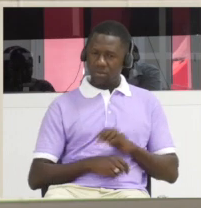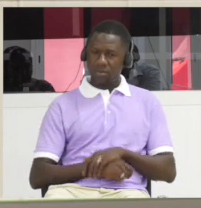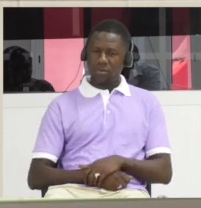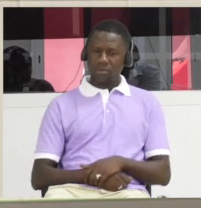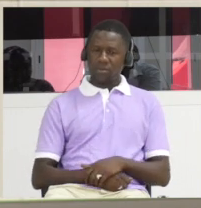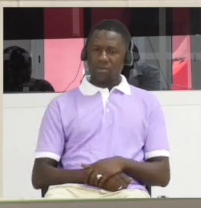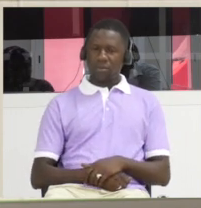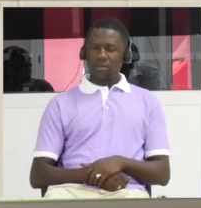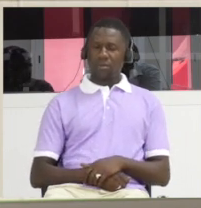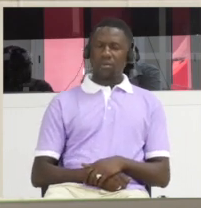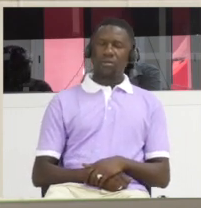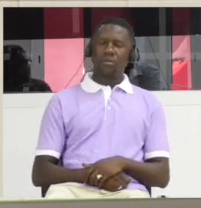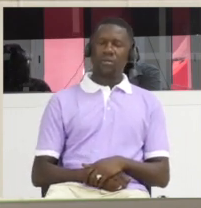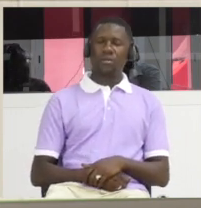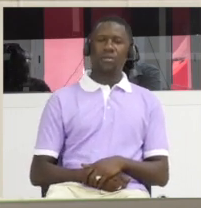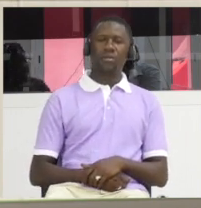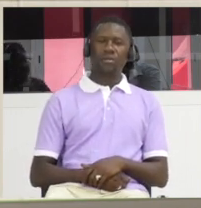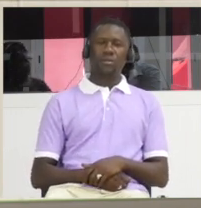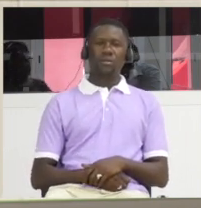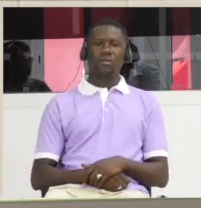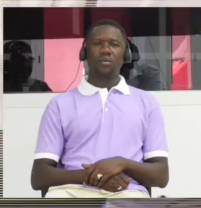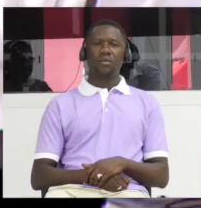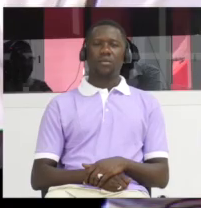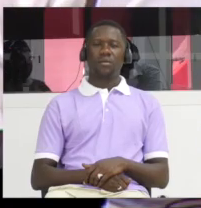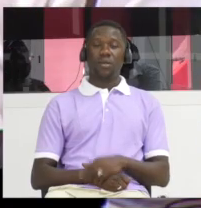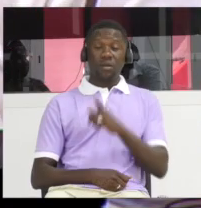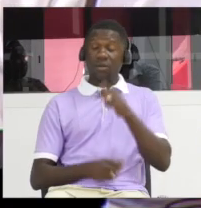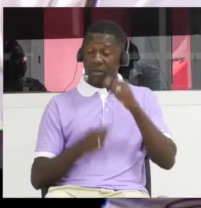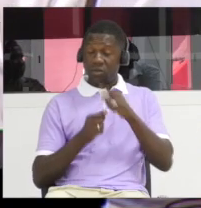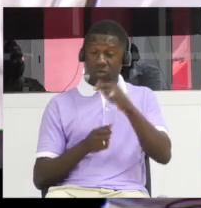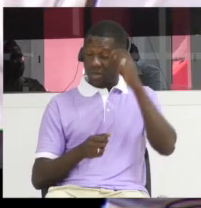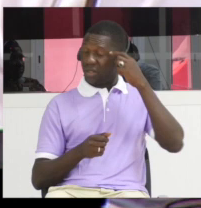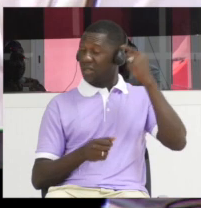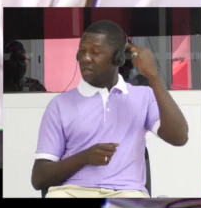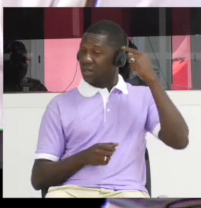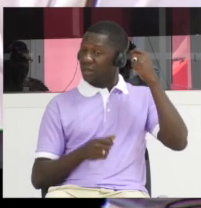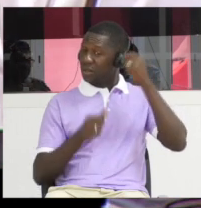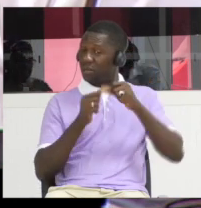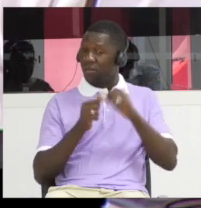As far as you can recall, did they say anything about the ministers